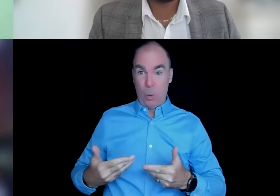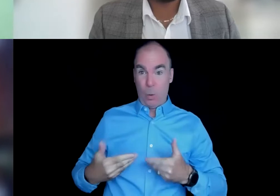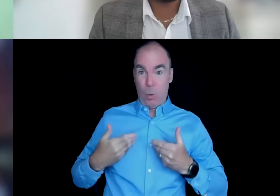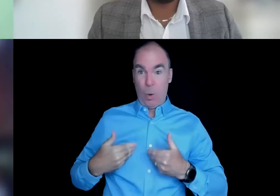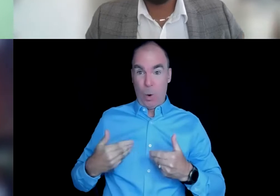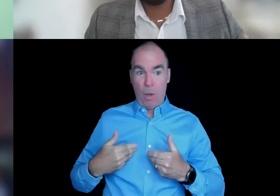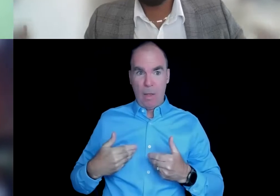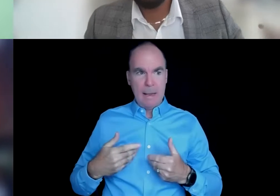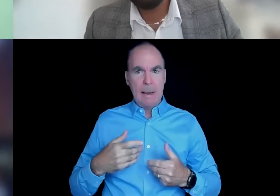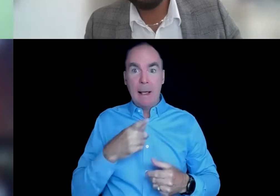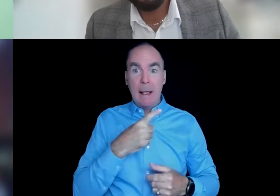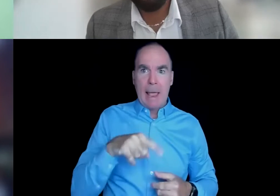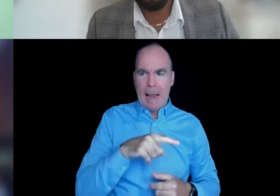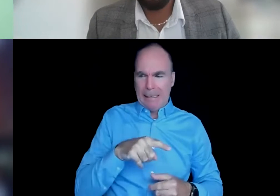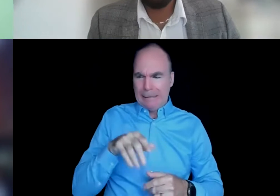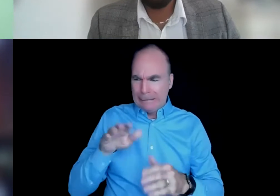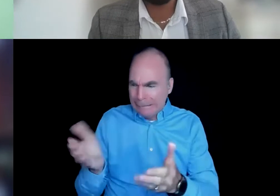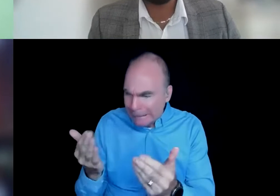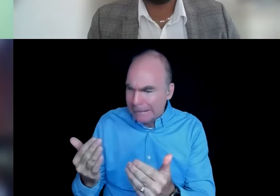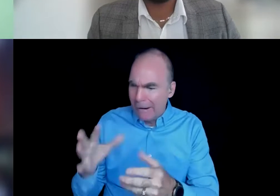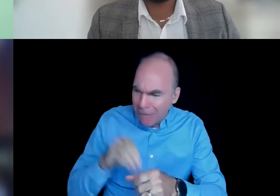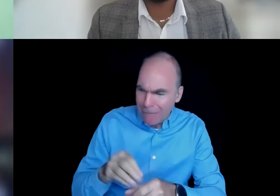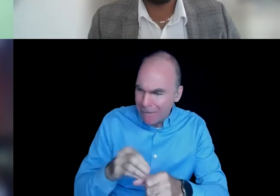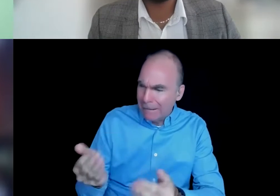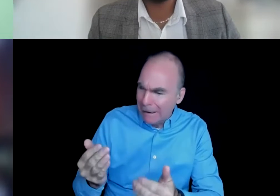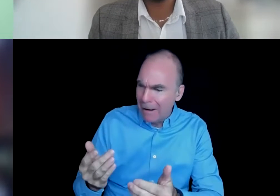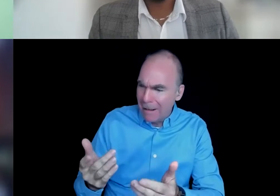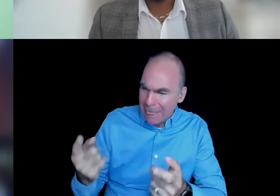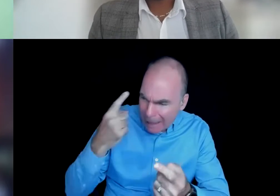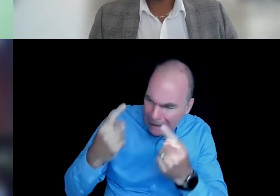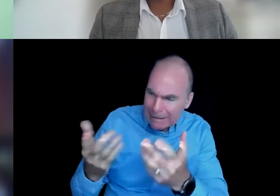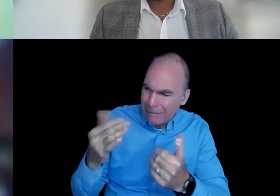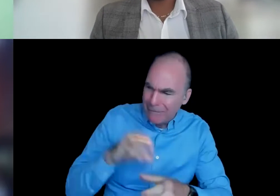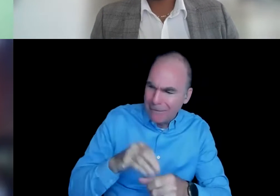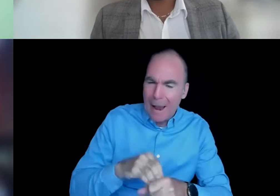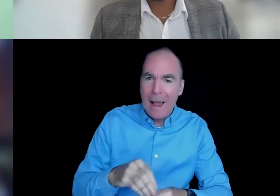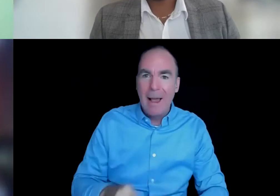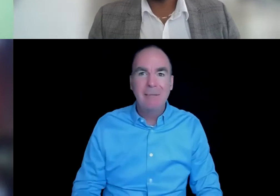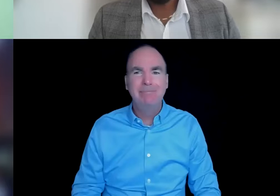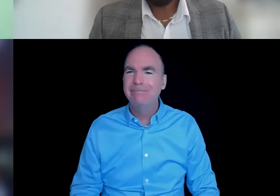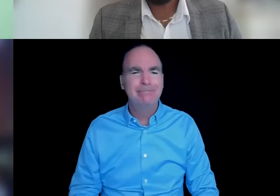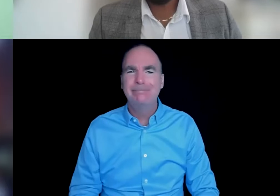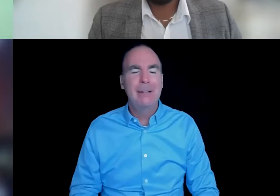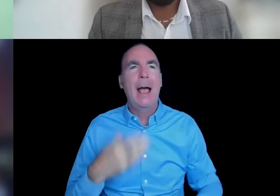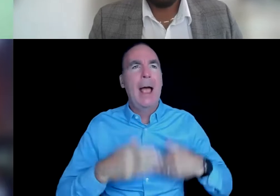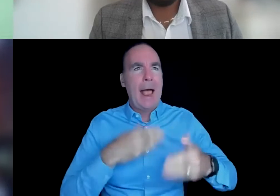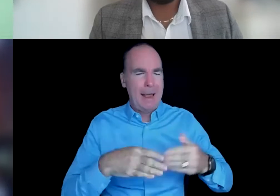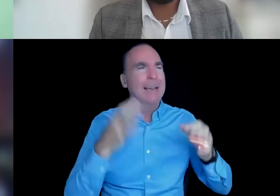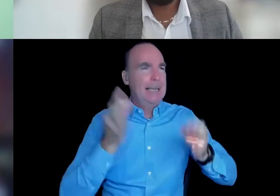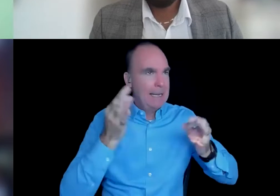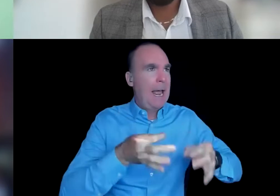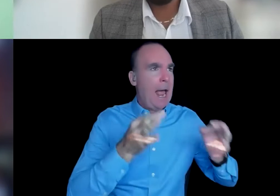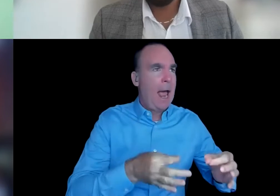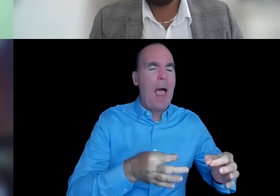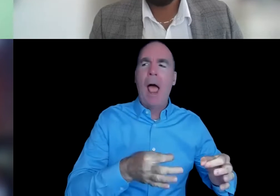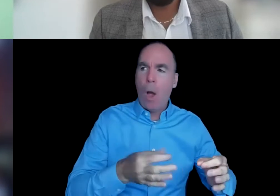young people just being used as photo ops or just invited in ceremonies. But young people are sometimes not meaningfully engaged. And when I